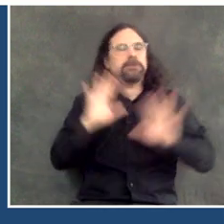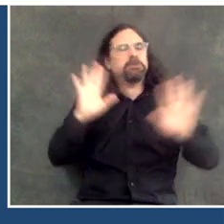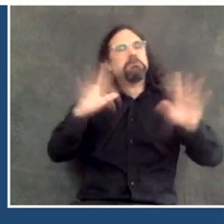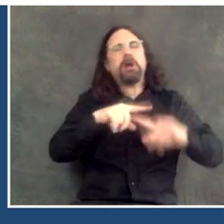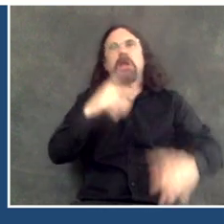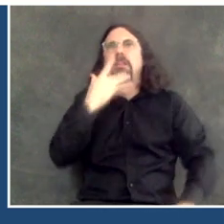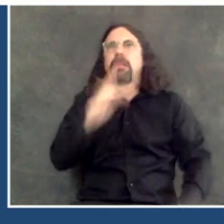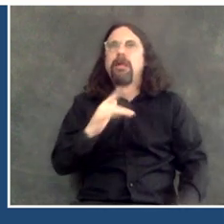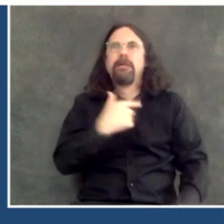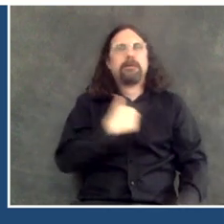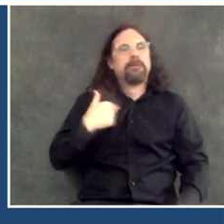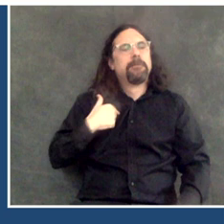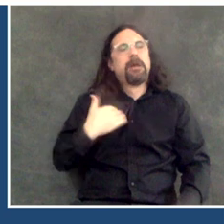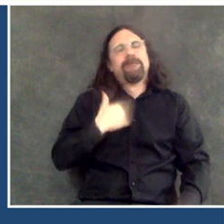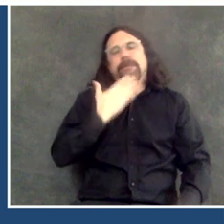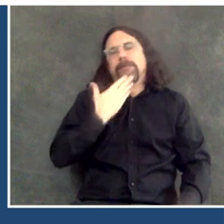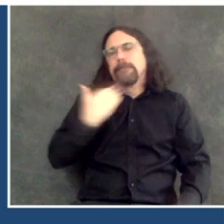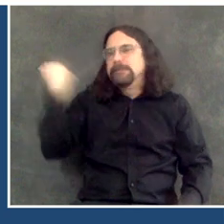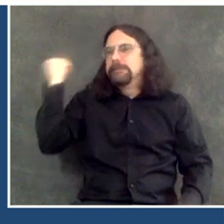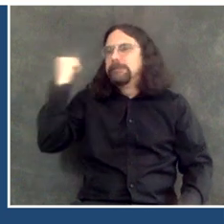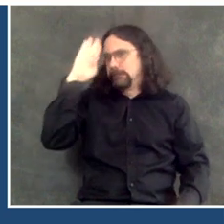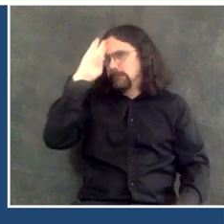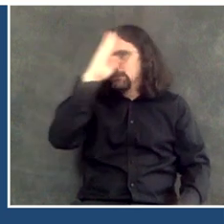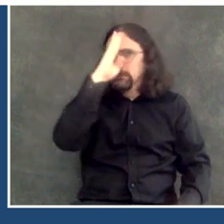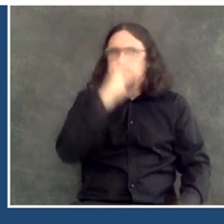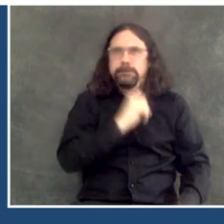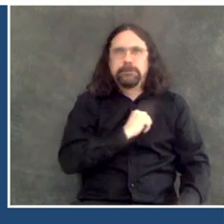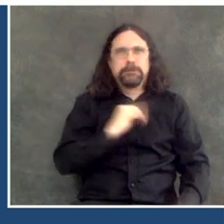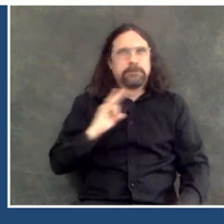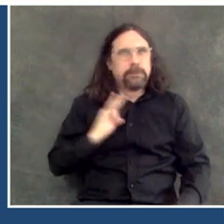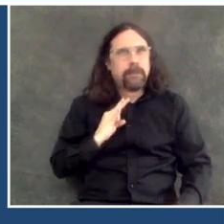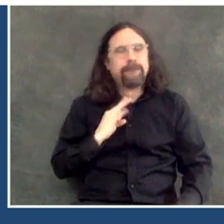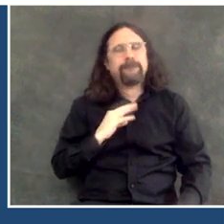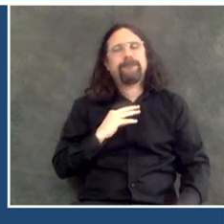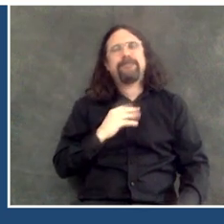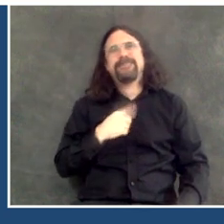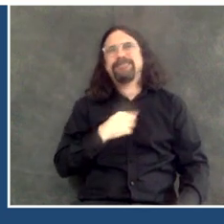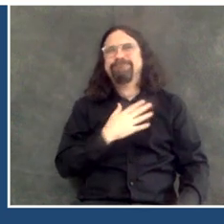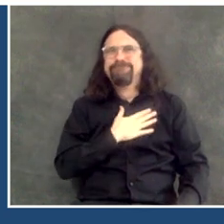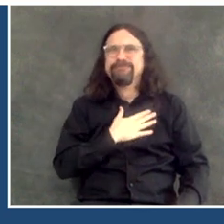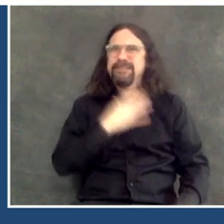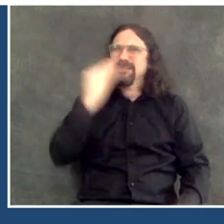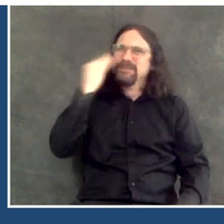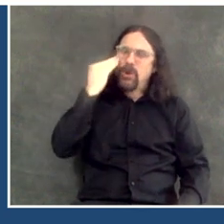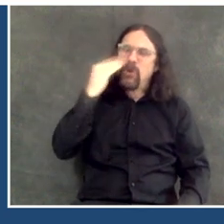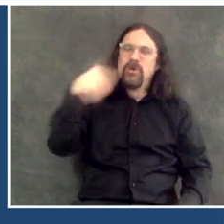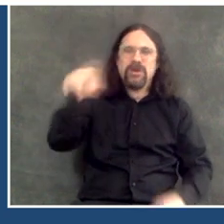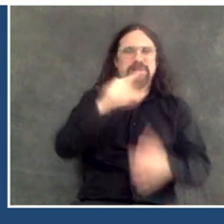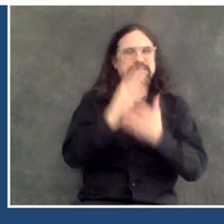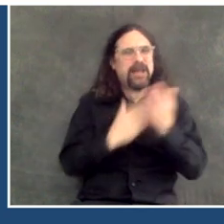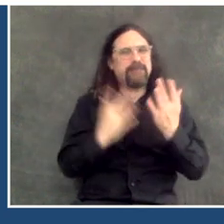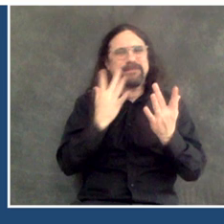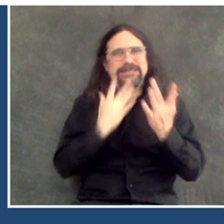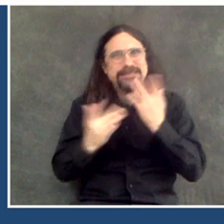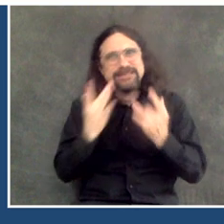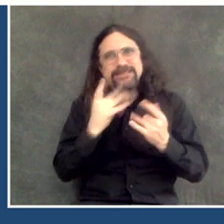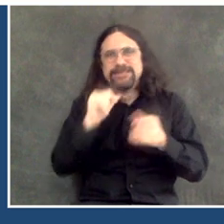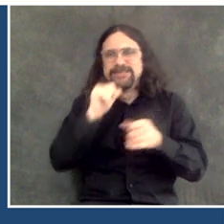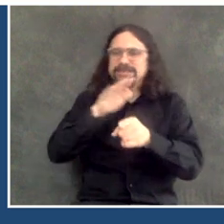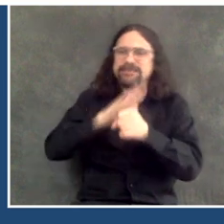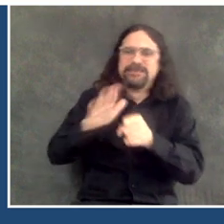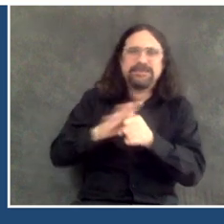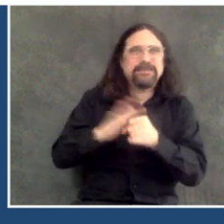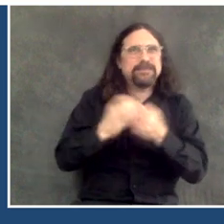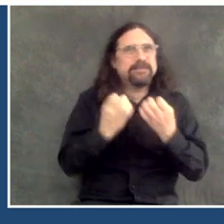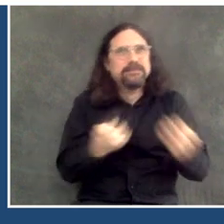know what you're going through. We have some inkling, even though none of us are walking in your shoes, but we know you aren't being given everything you should, and we're going to try